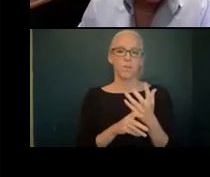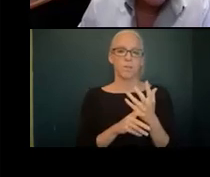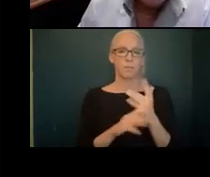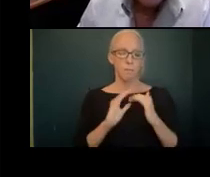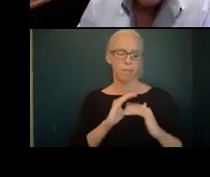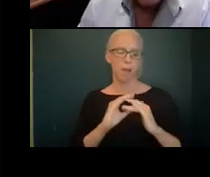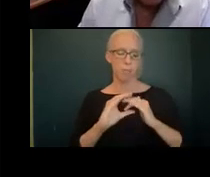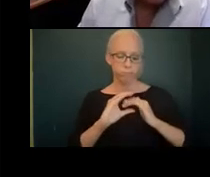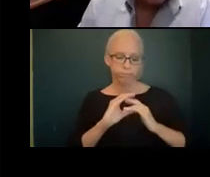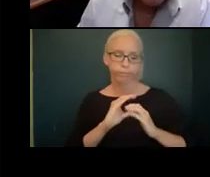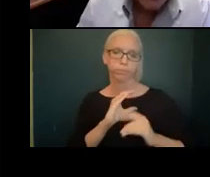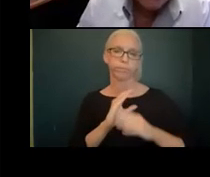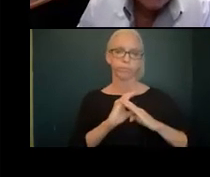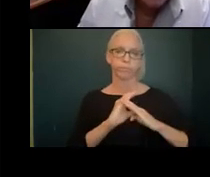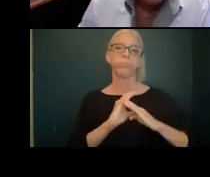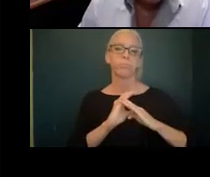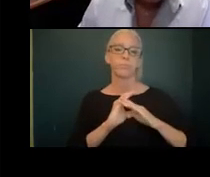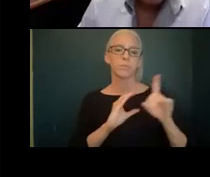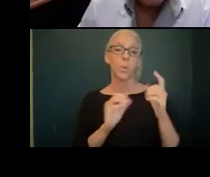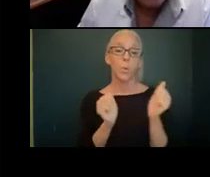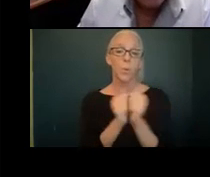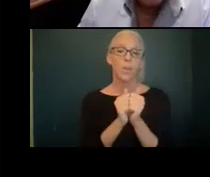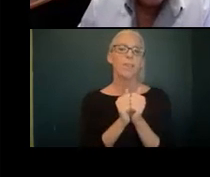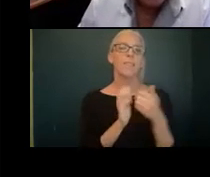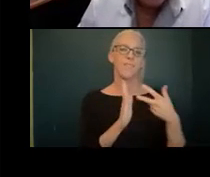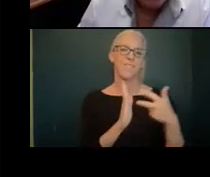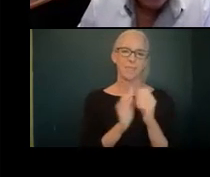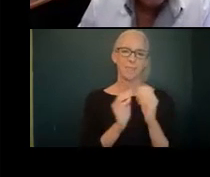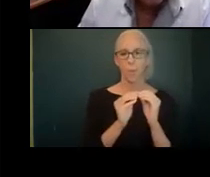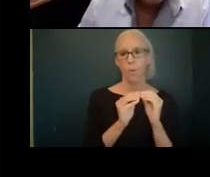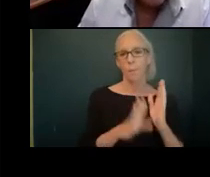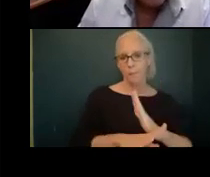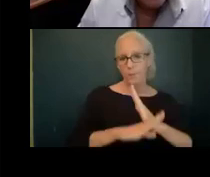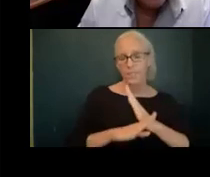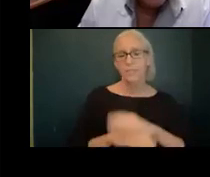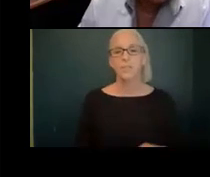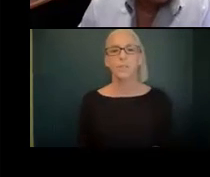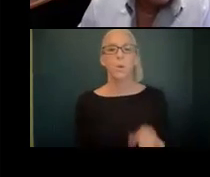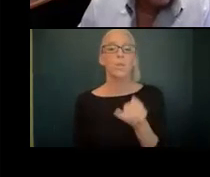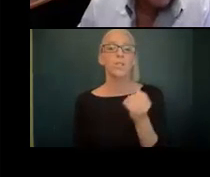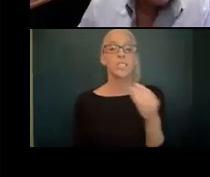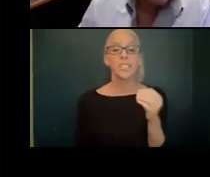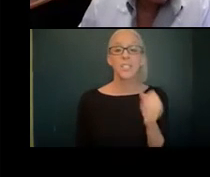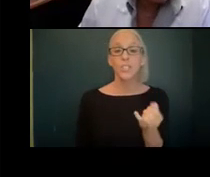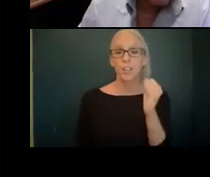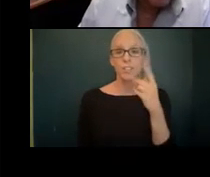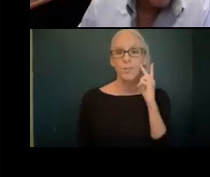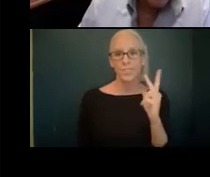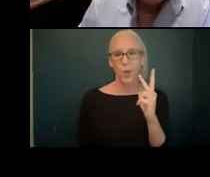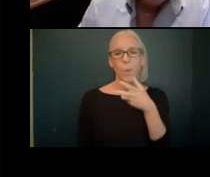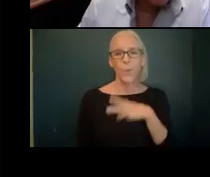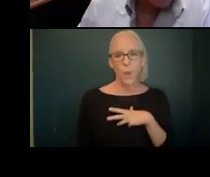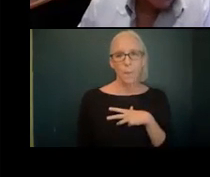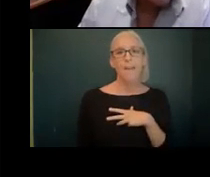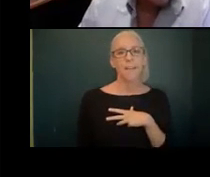we know that it is much protective. The one issue was with the Johnson & Johnson in terms of blood clots. We did see it in women of childbearing